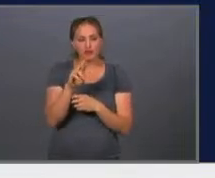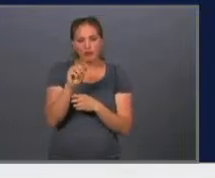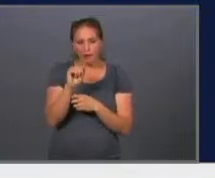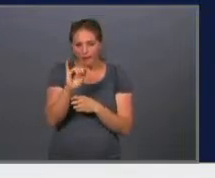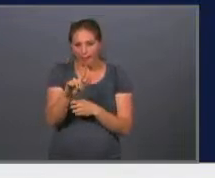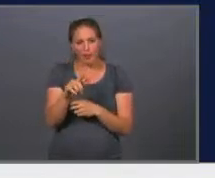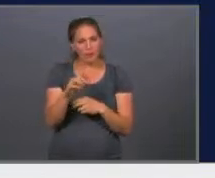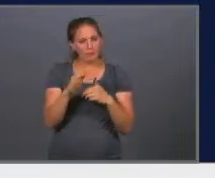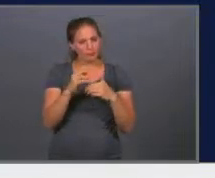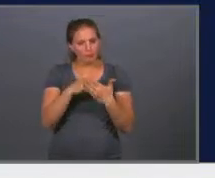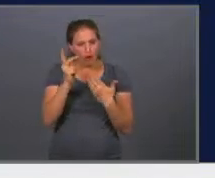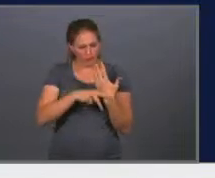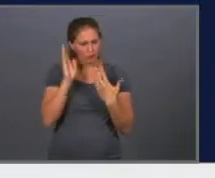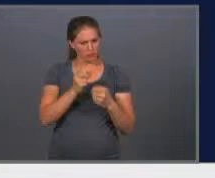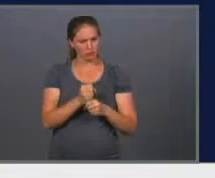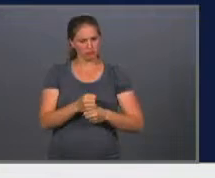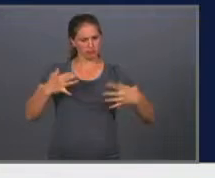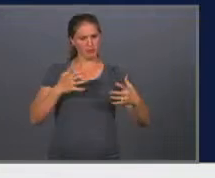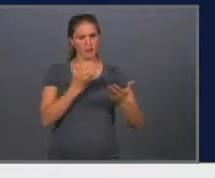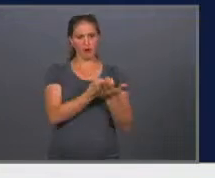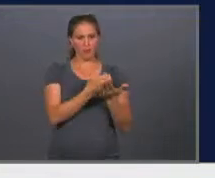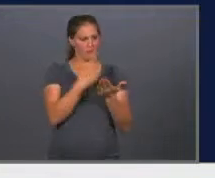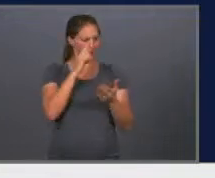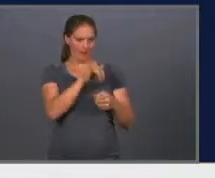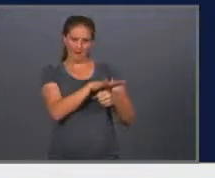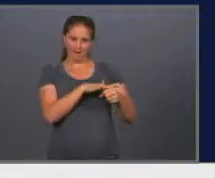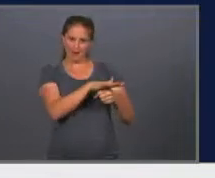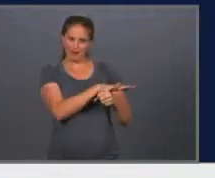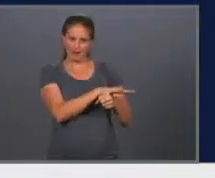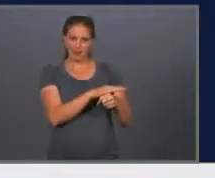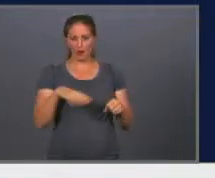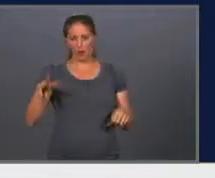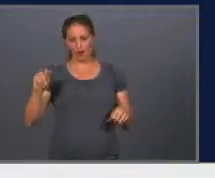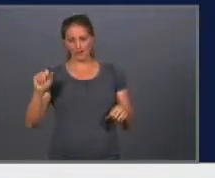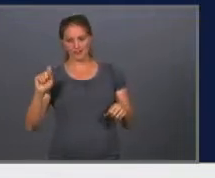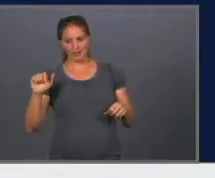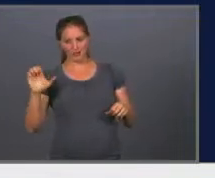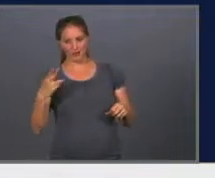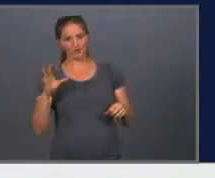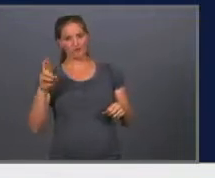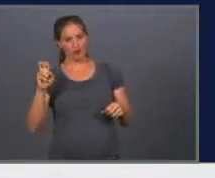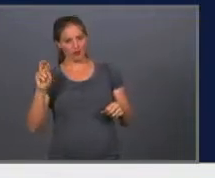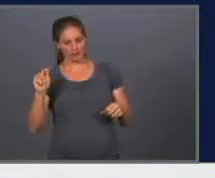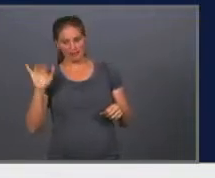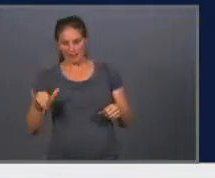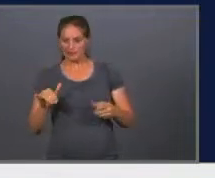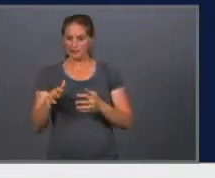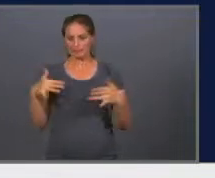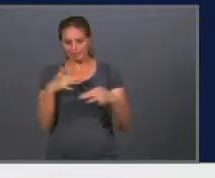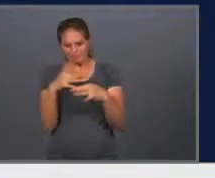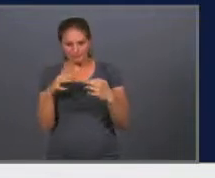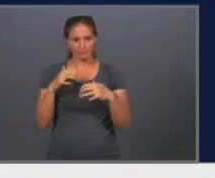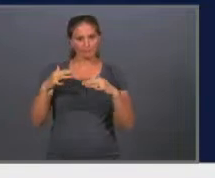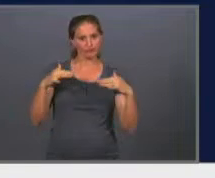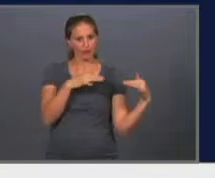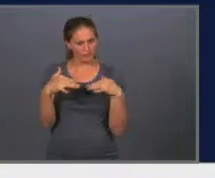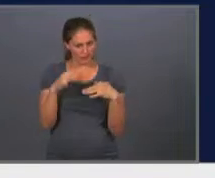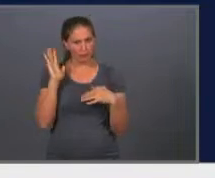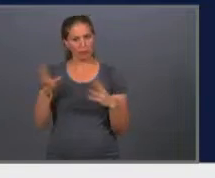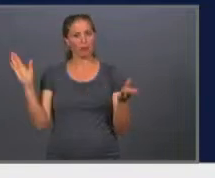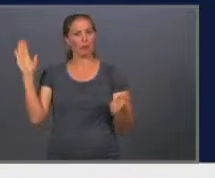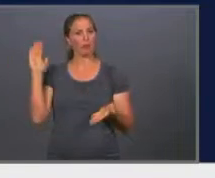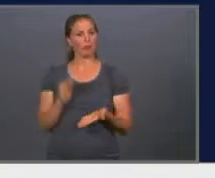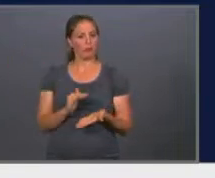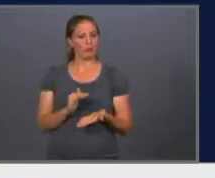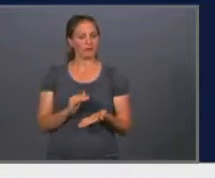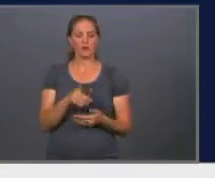going to grow the economy in that area, relieving some congestion from the Wasatch Front. So there's a lot of different interesting ways you can be doing this. And it all comes back to making sure that